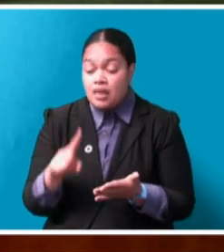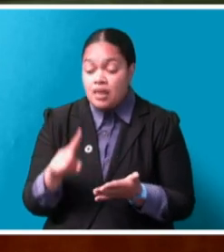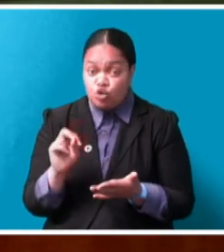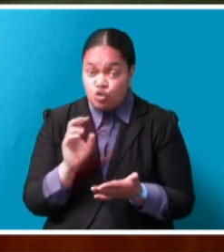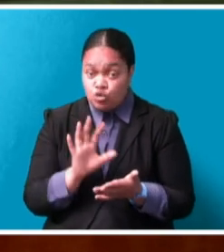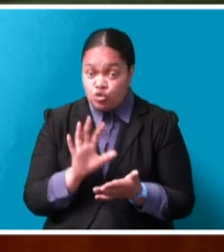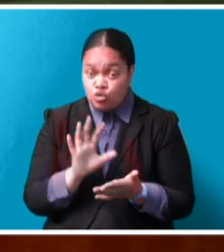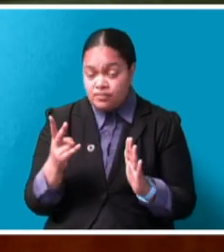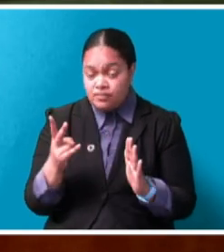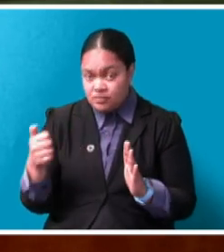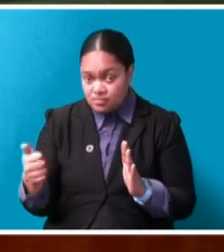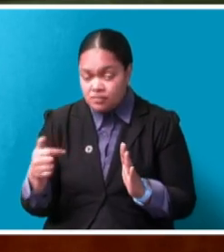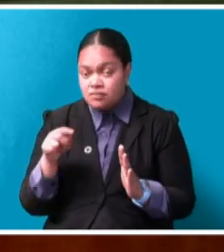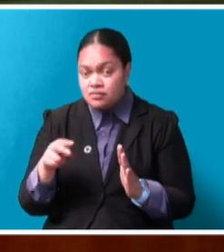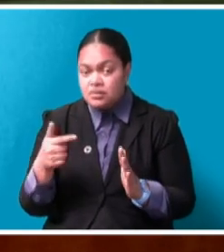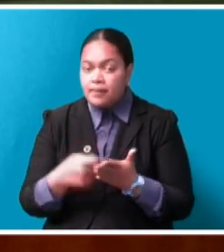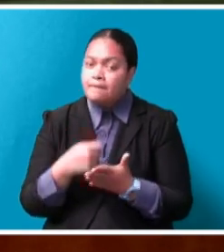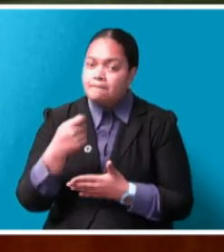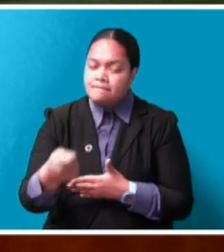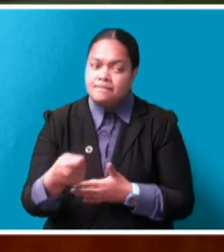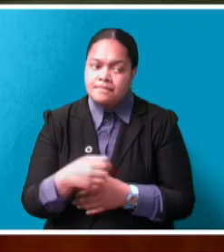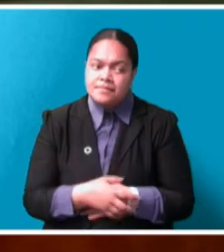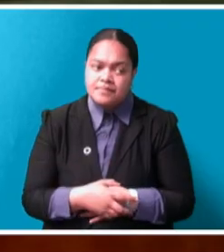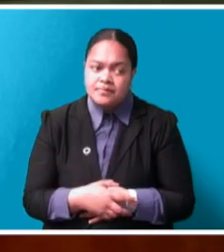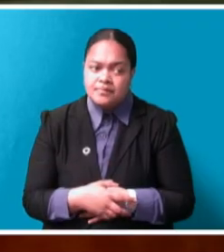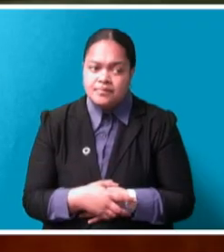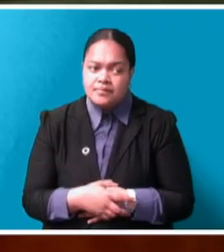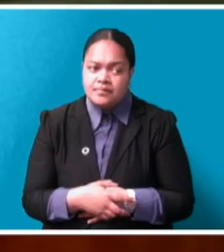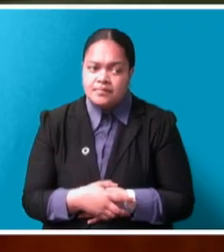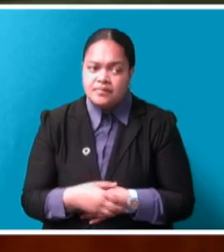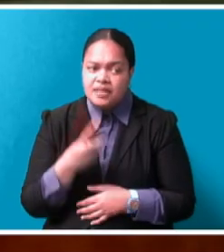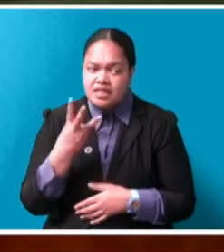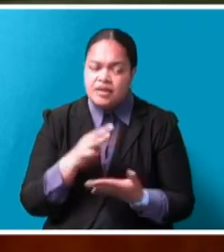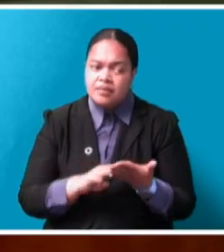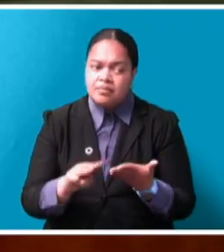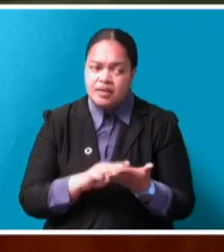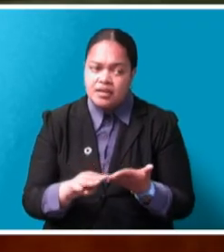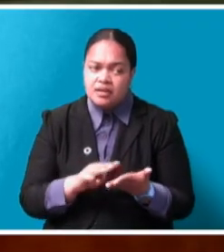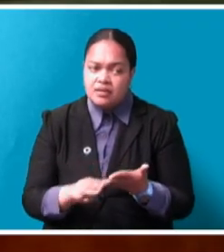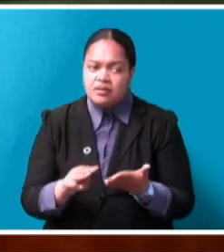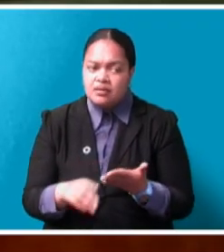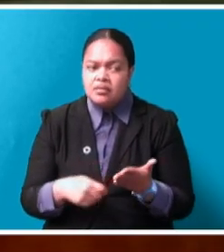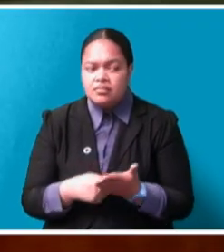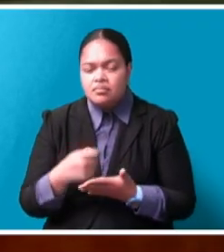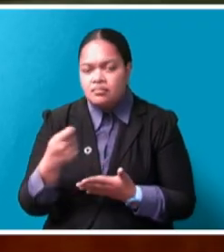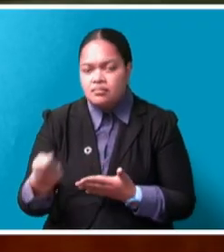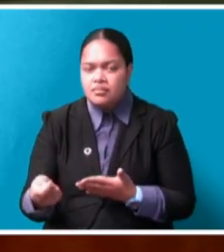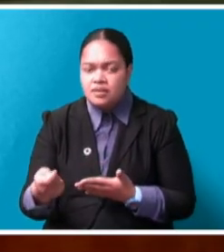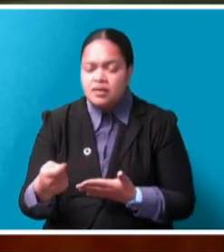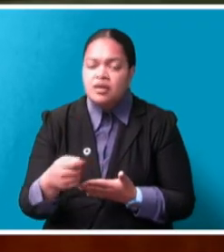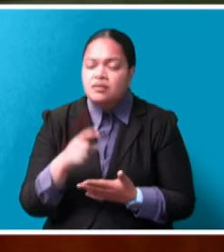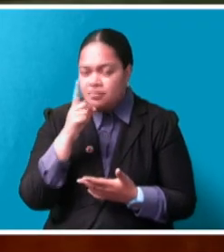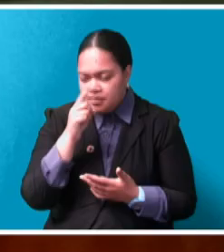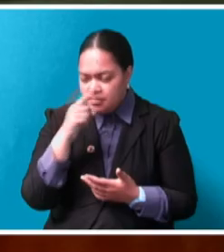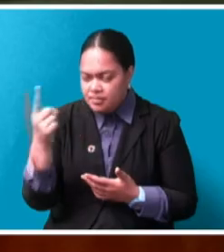2025-2026, 7.7 million was paid in premiums, and only 3 million out of that was paid out in claims.